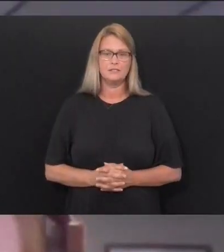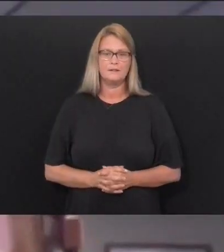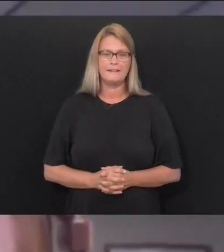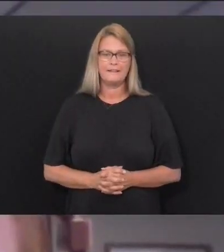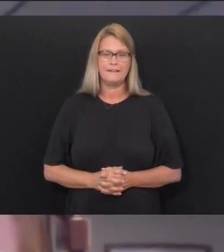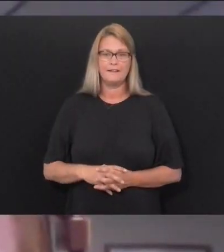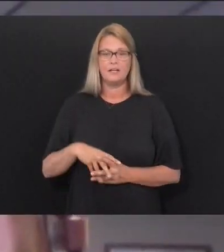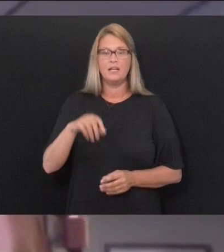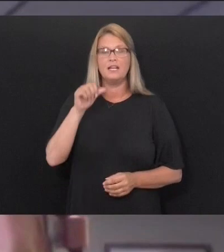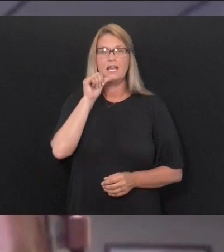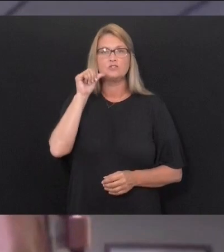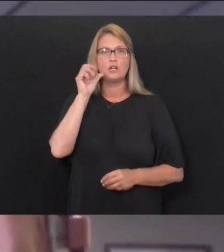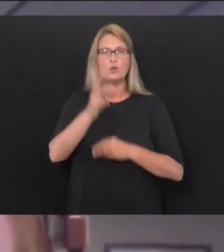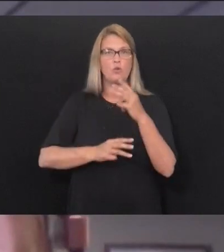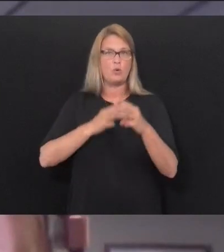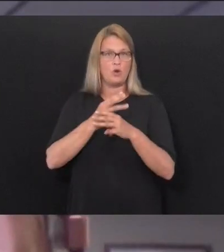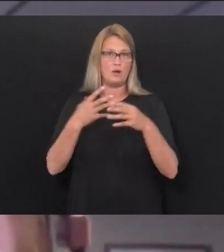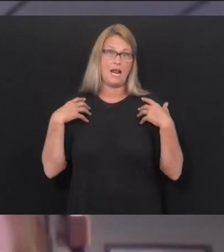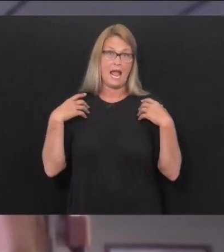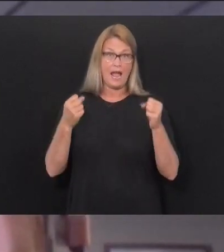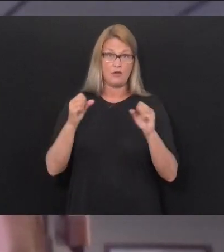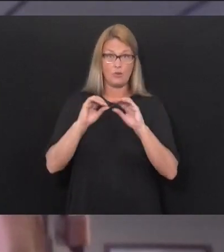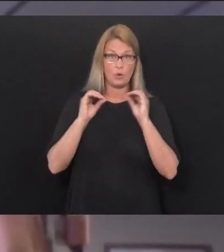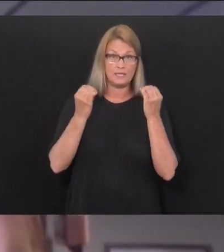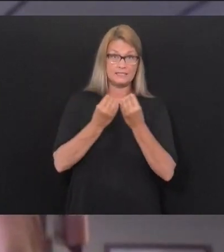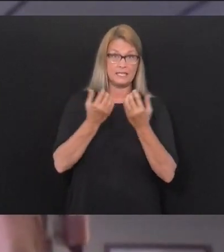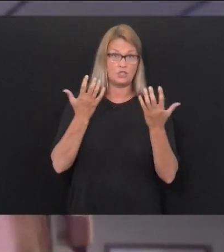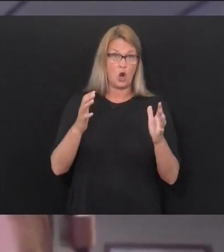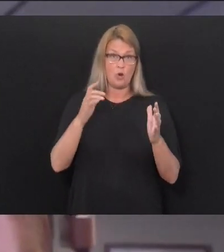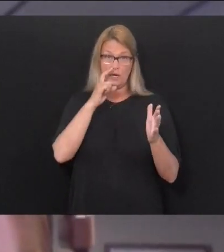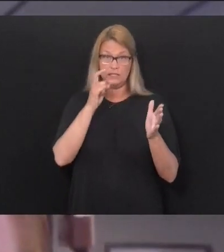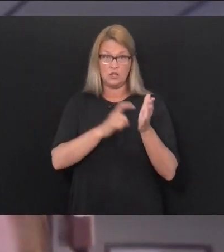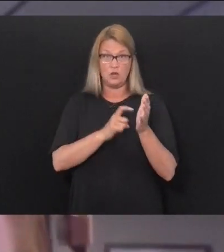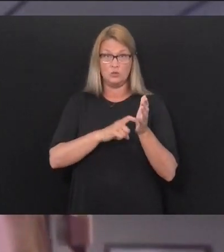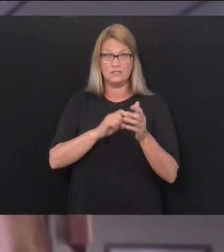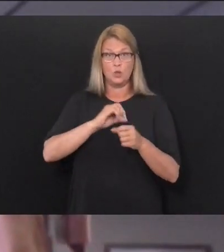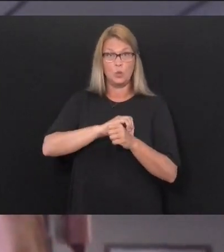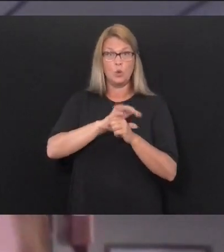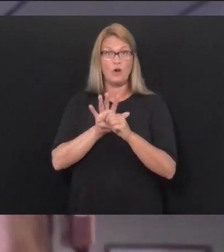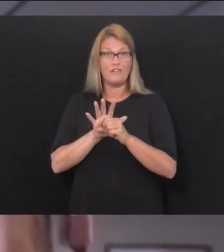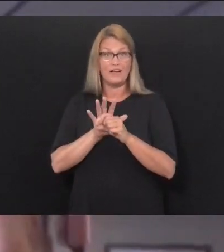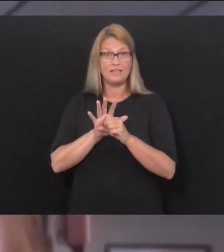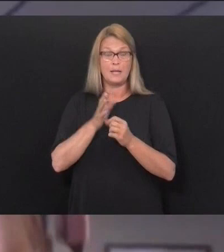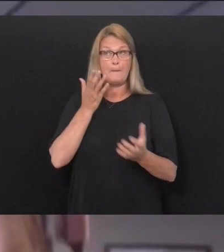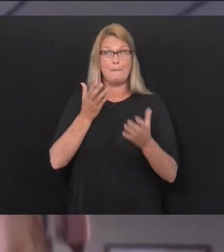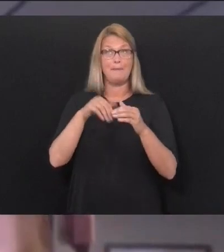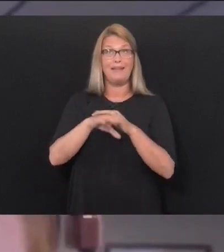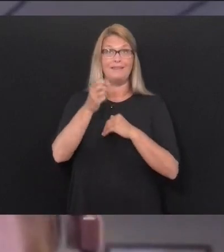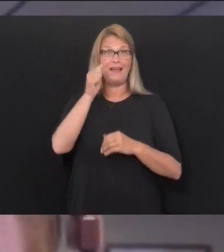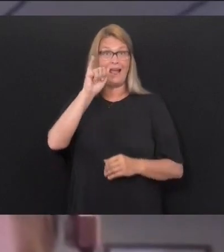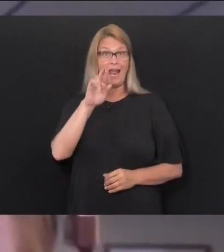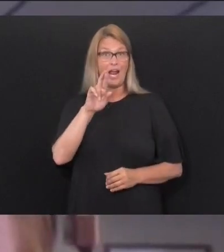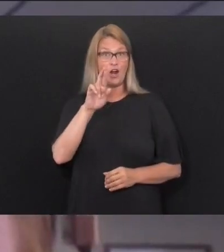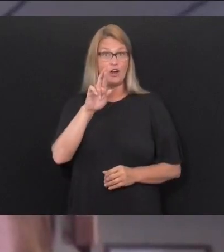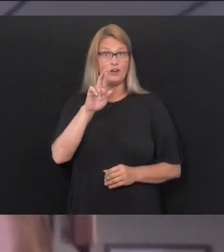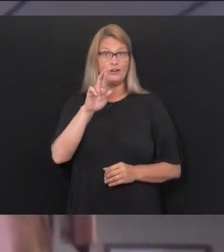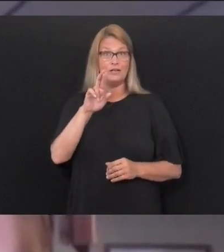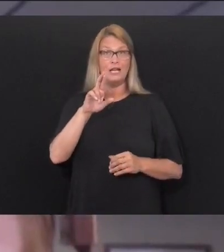now. We all know that. And what are we trying to do? We are trying to manage the